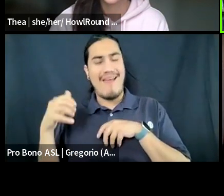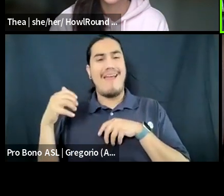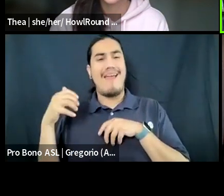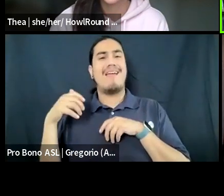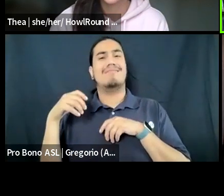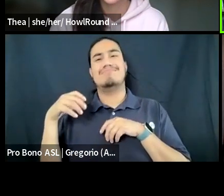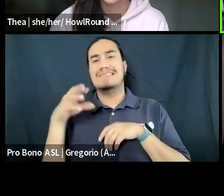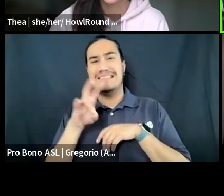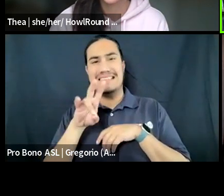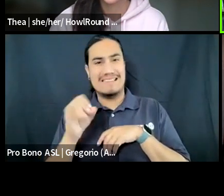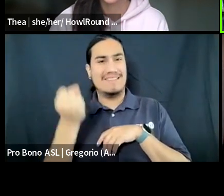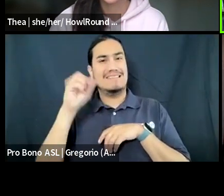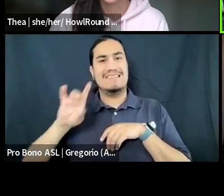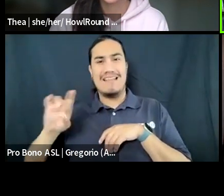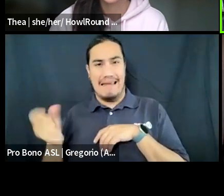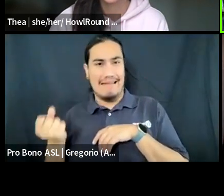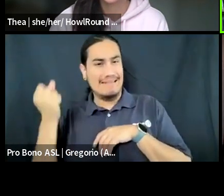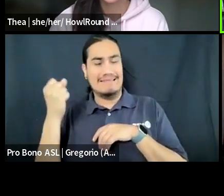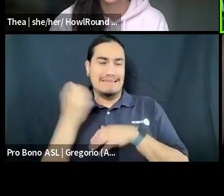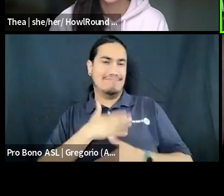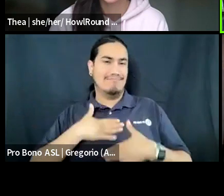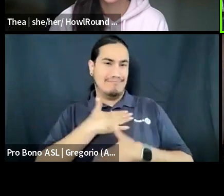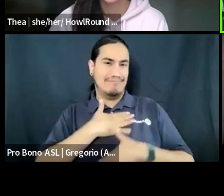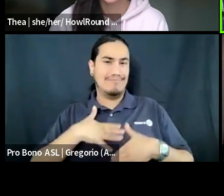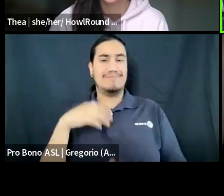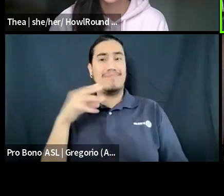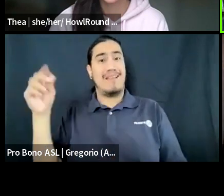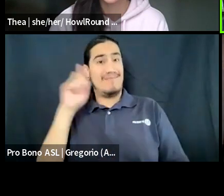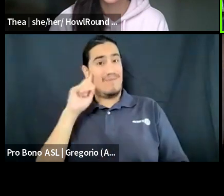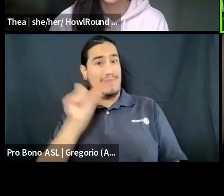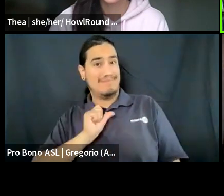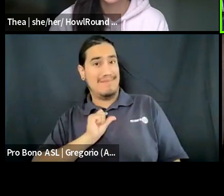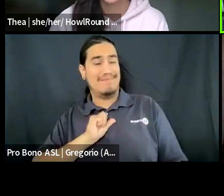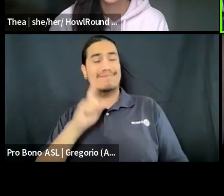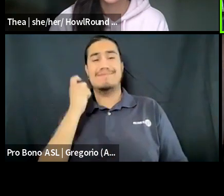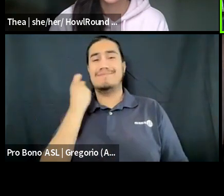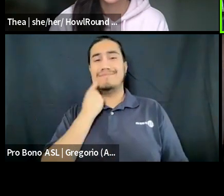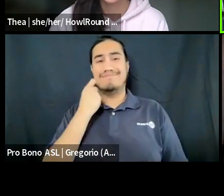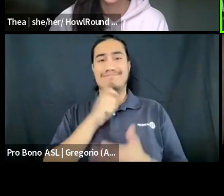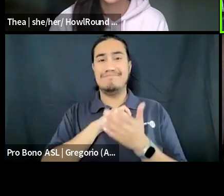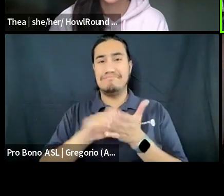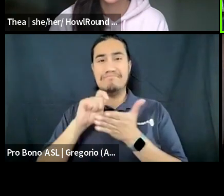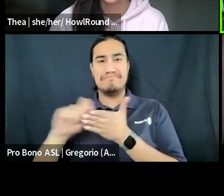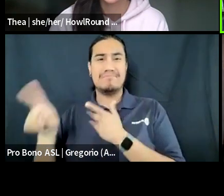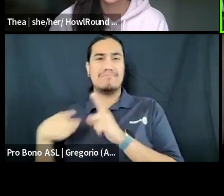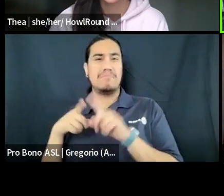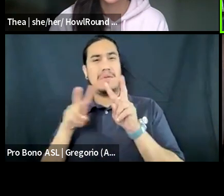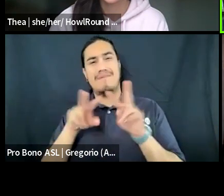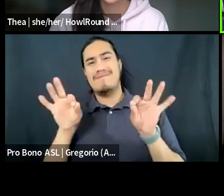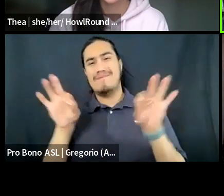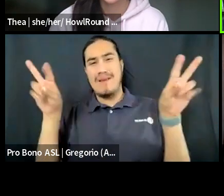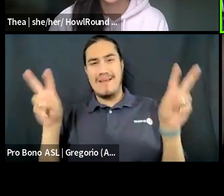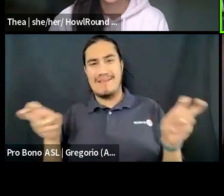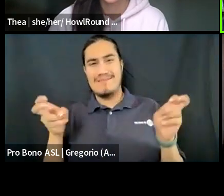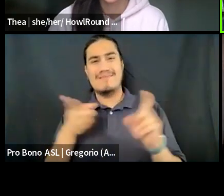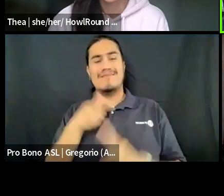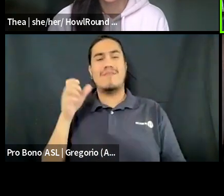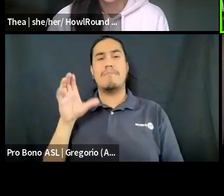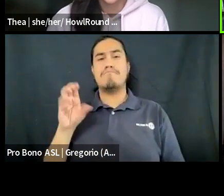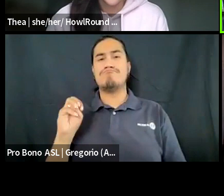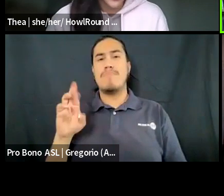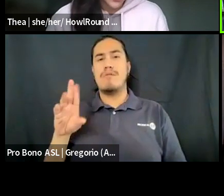70s and the 80s. And I've been recently writing about this phrase that actually comes from a Marcus